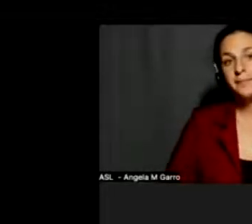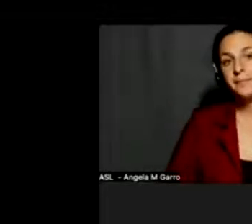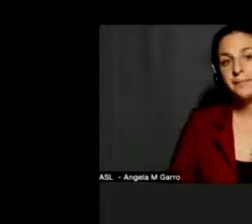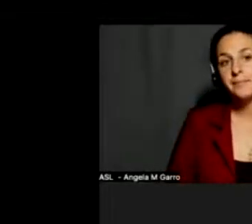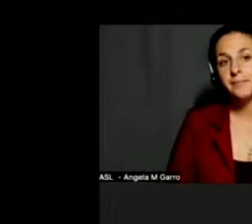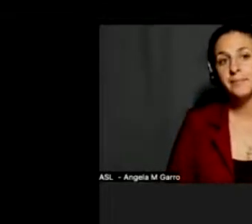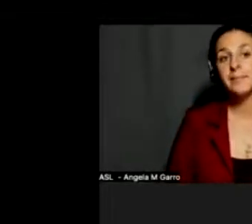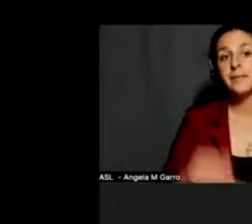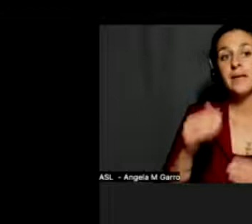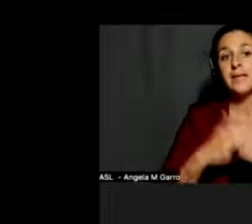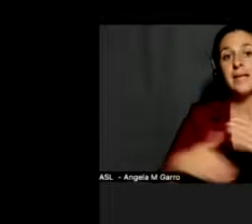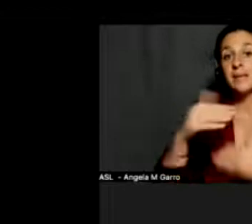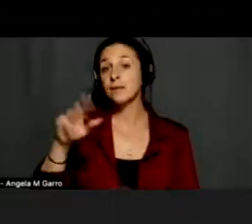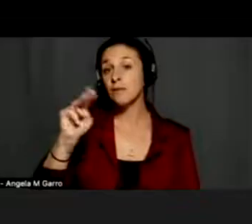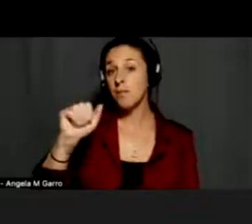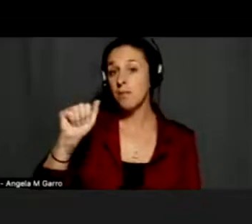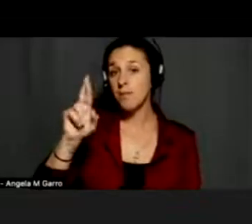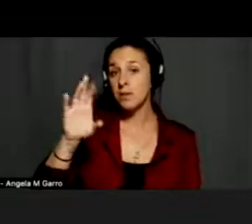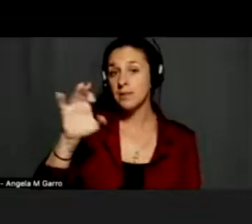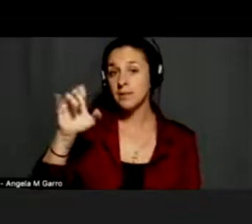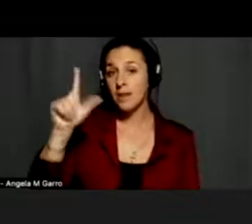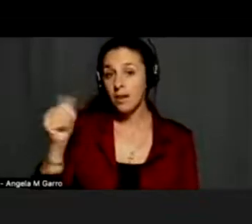Okay, next we have Marcella. Marcella, go ahead.